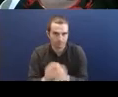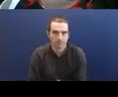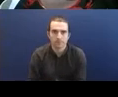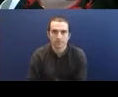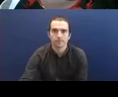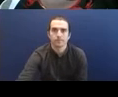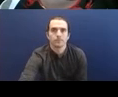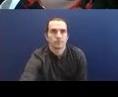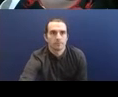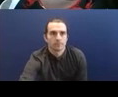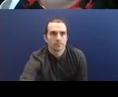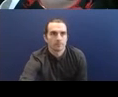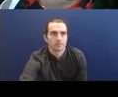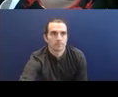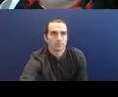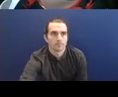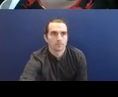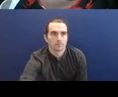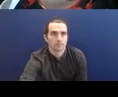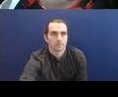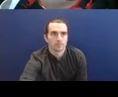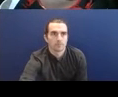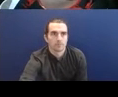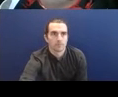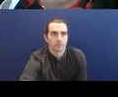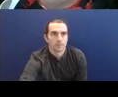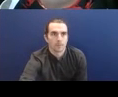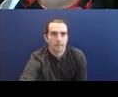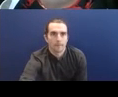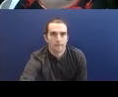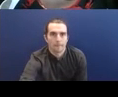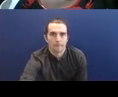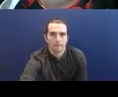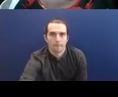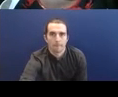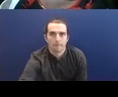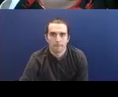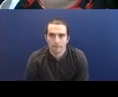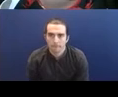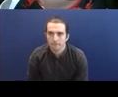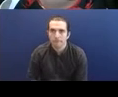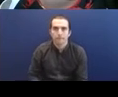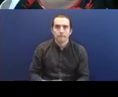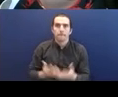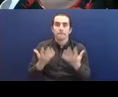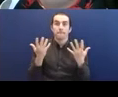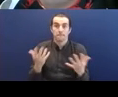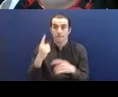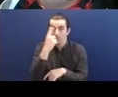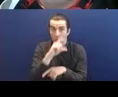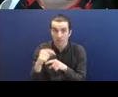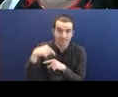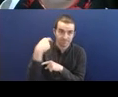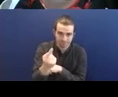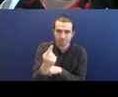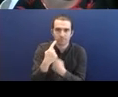inclusive education. Is that showing up all right, that PowerPoint? Yes. Right, yes. Brilliant. Okay. So I'll hand you